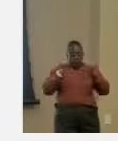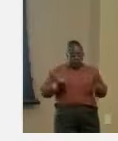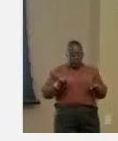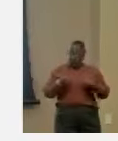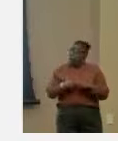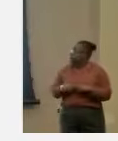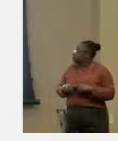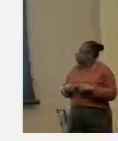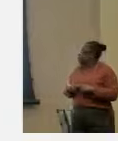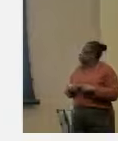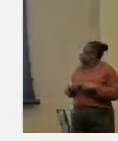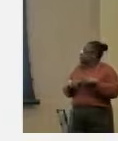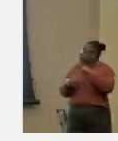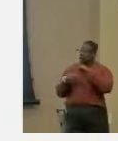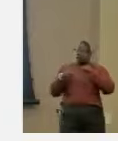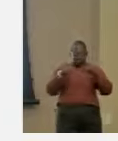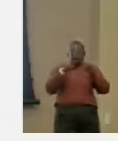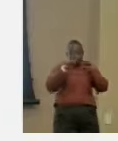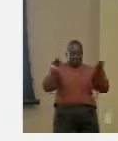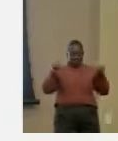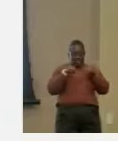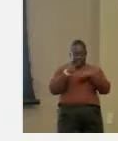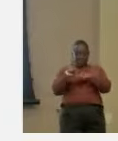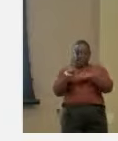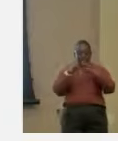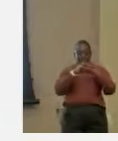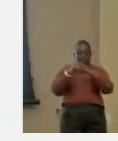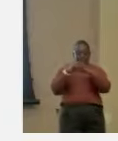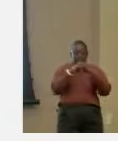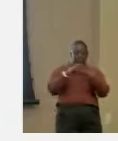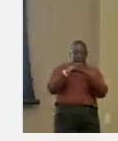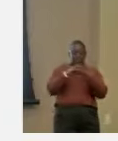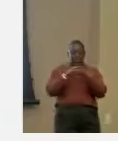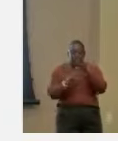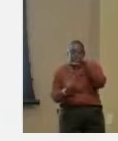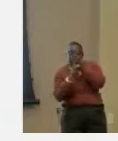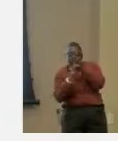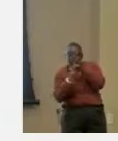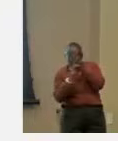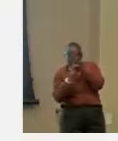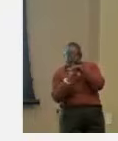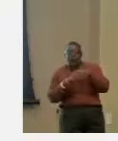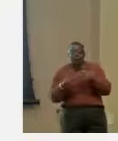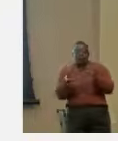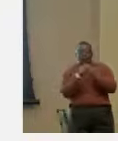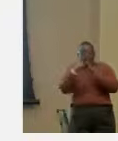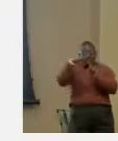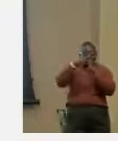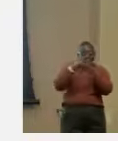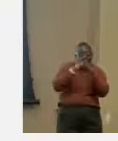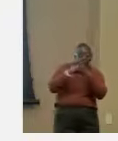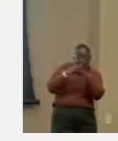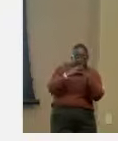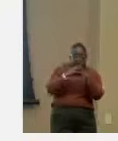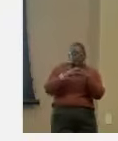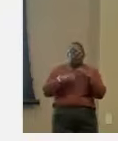system. B cells, as shown here, are part of the adaptive immunity. And along with T cells and NK cells